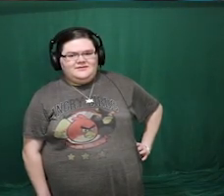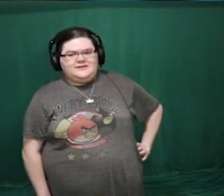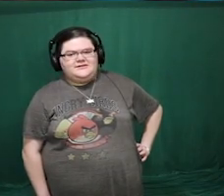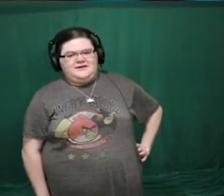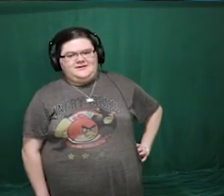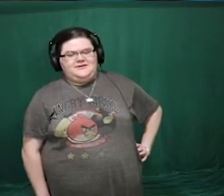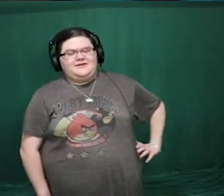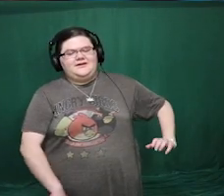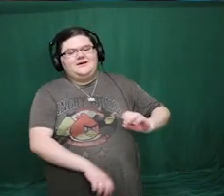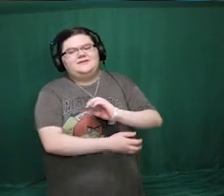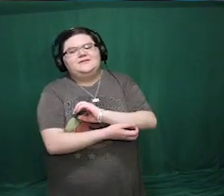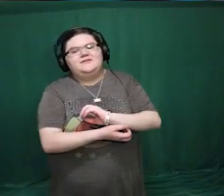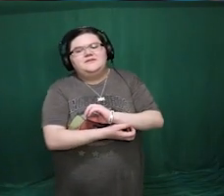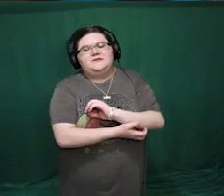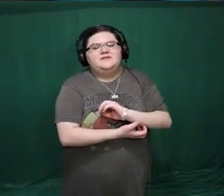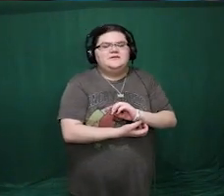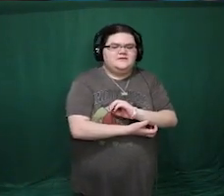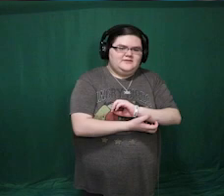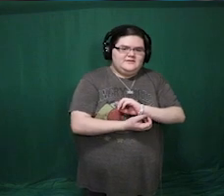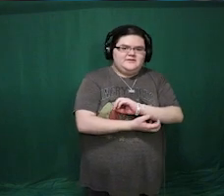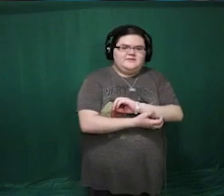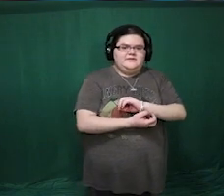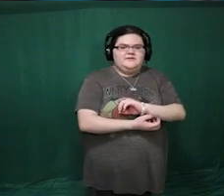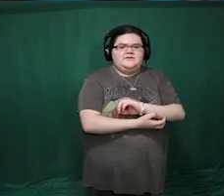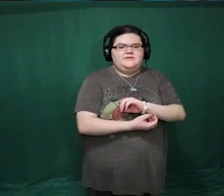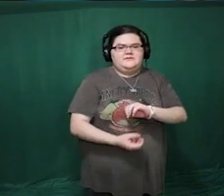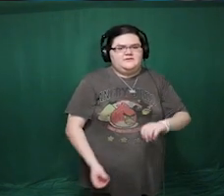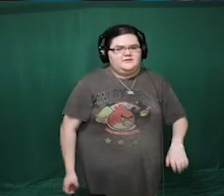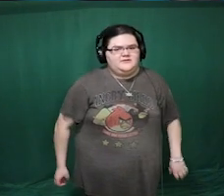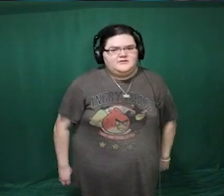Surely JJ. The six. Okay, yeah.